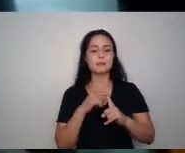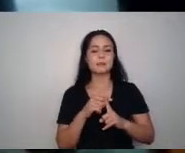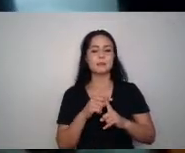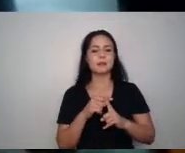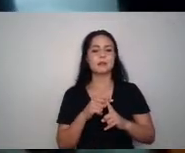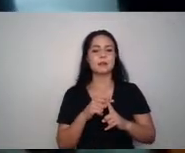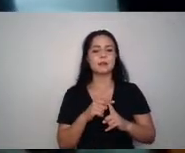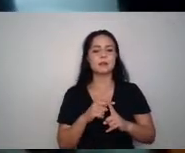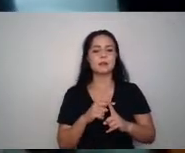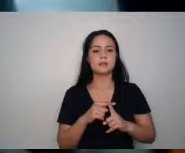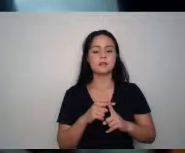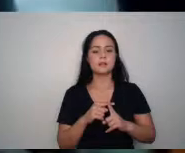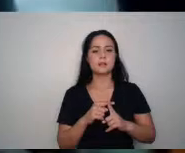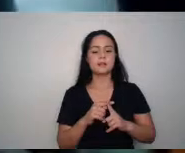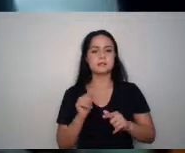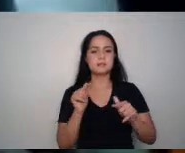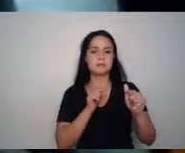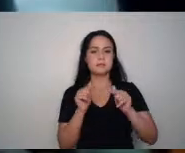people, and especially